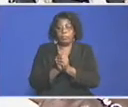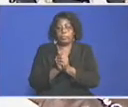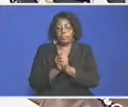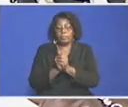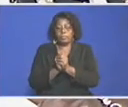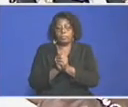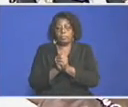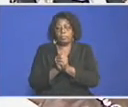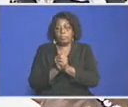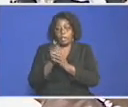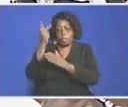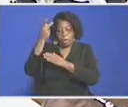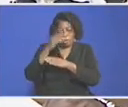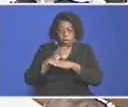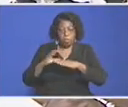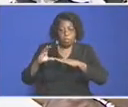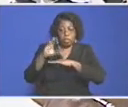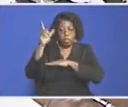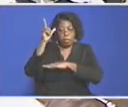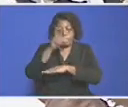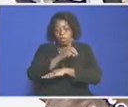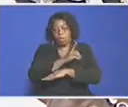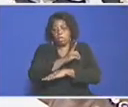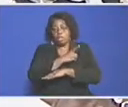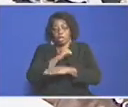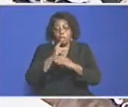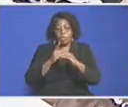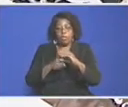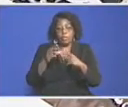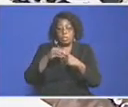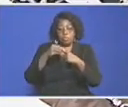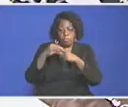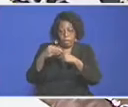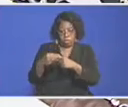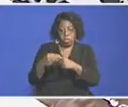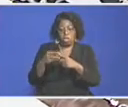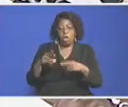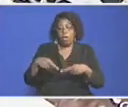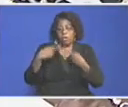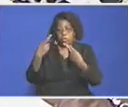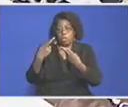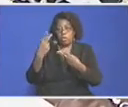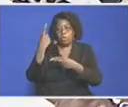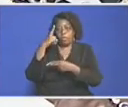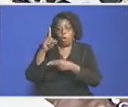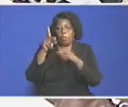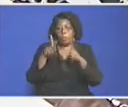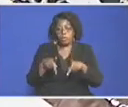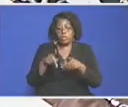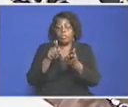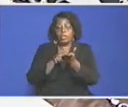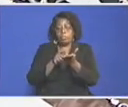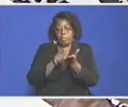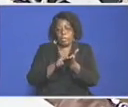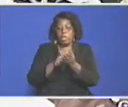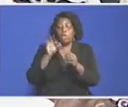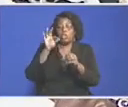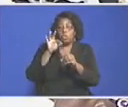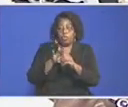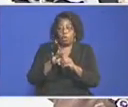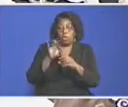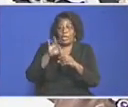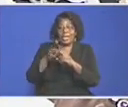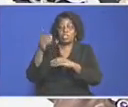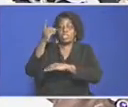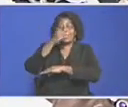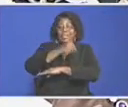Well, Acting Parliamentary Commissioner Lovato Duncanson confirmed that special accommodations will be made for members of the media to cast their votes on